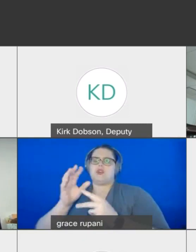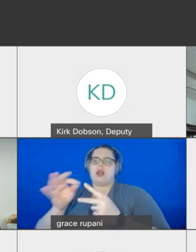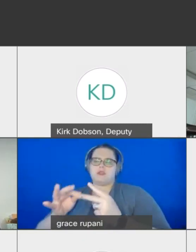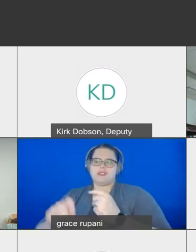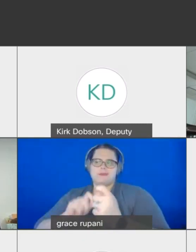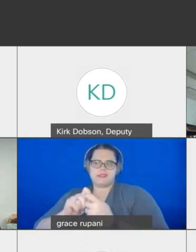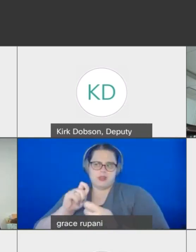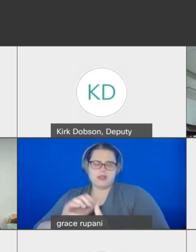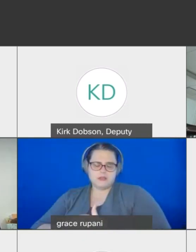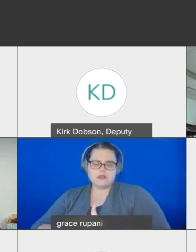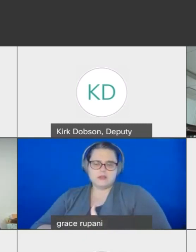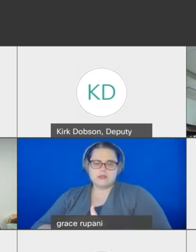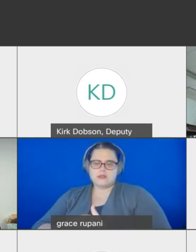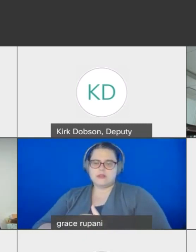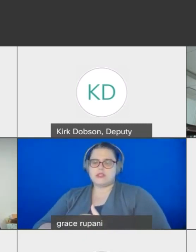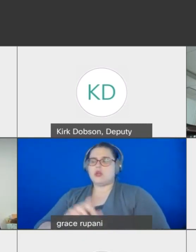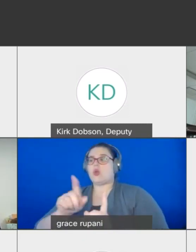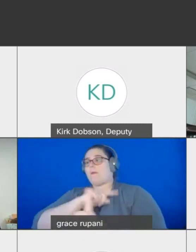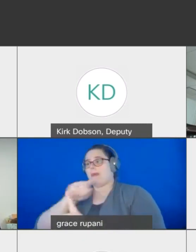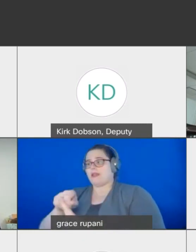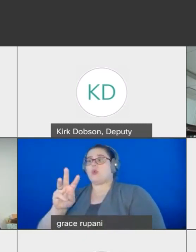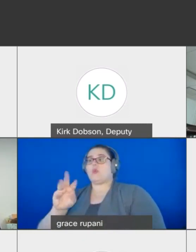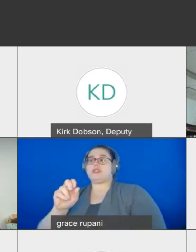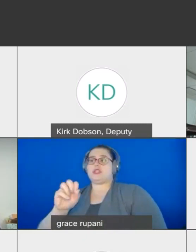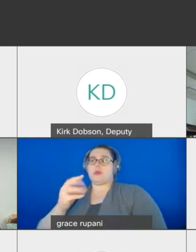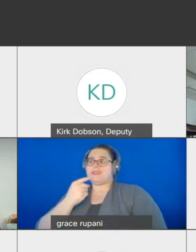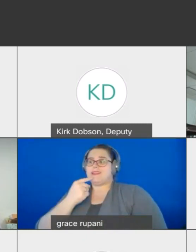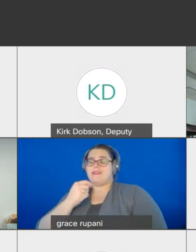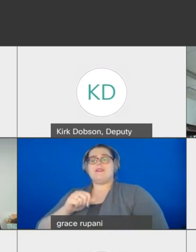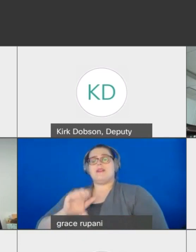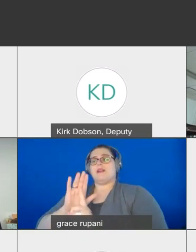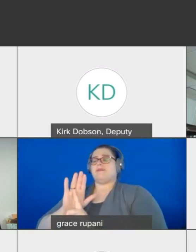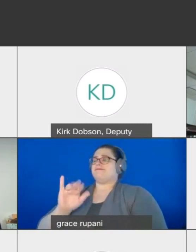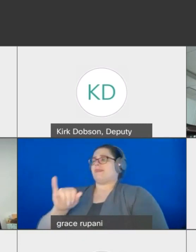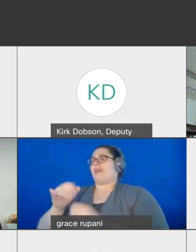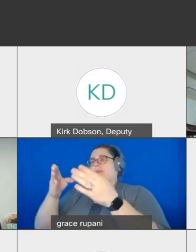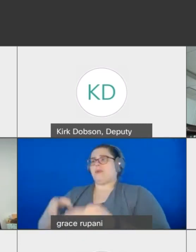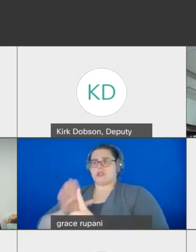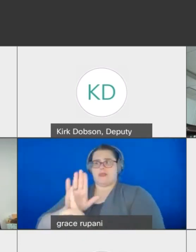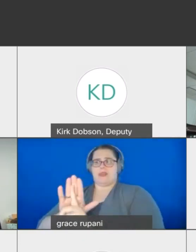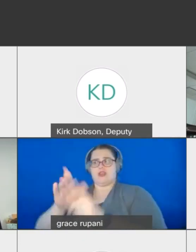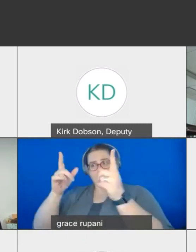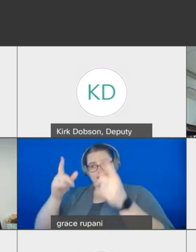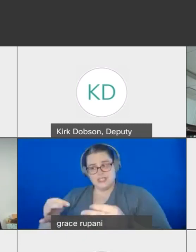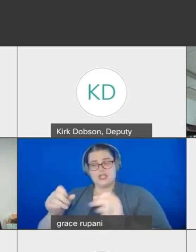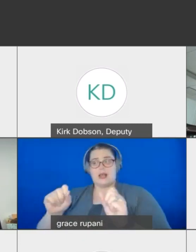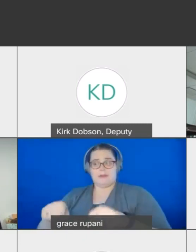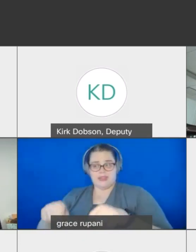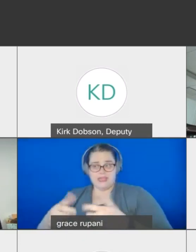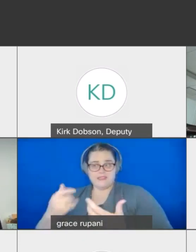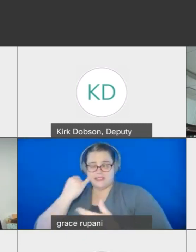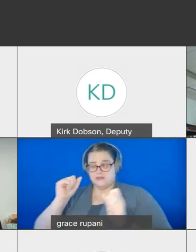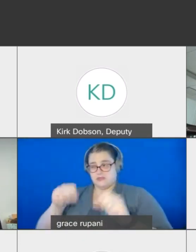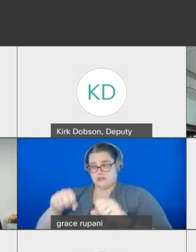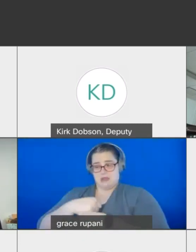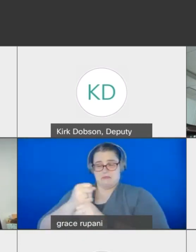said, looking at their capacity to make decisions, whether there are substitute decision makers in place, and are they in fact applying substitute